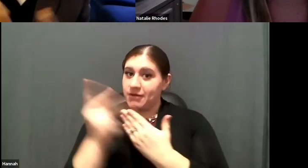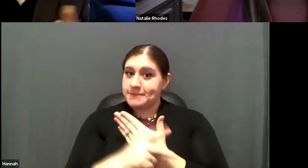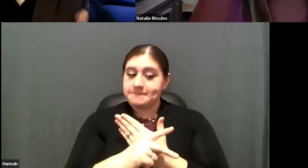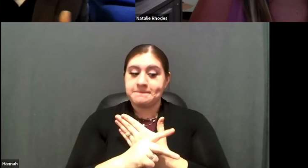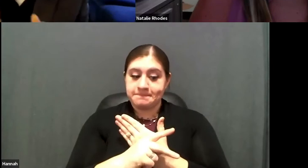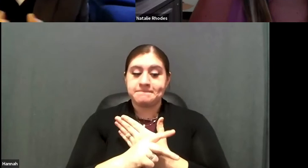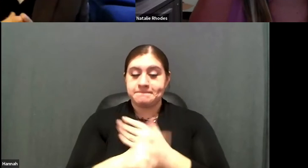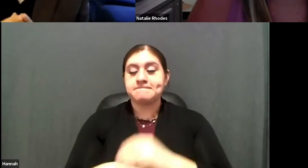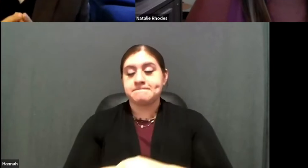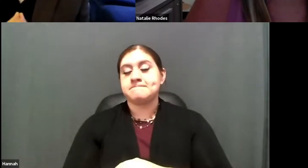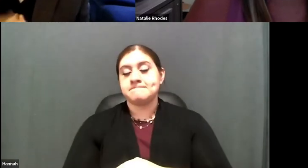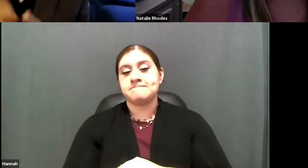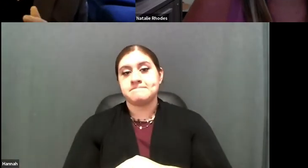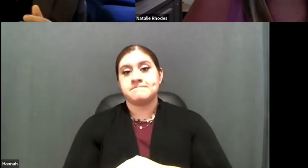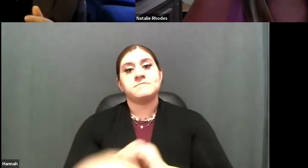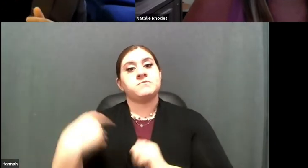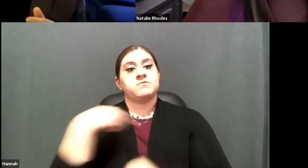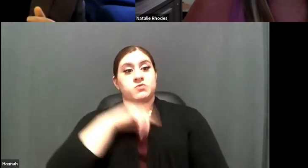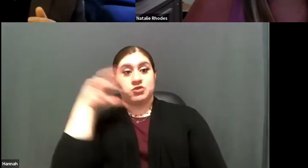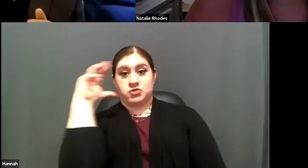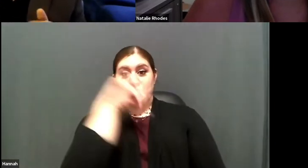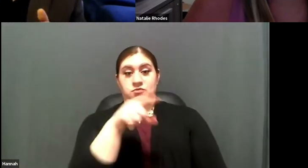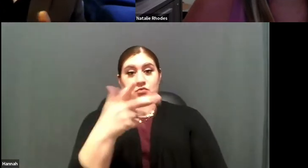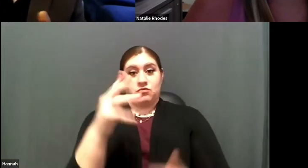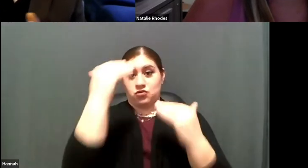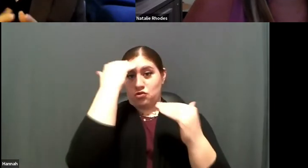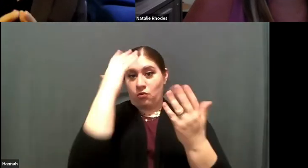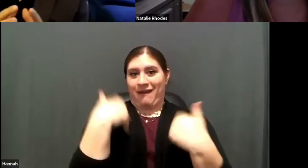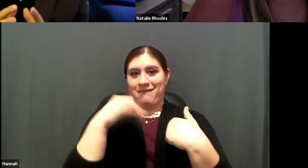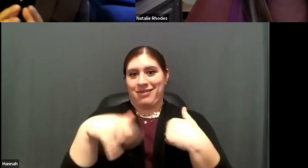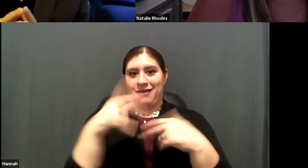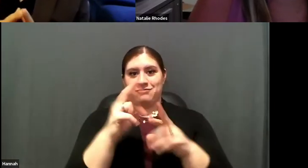graduate level courses. We assume that you have some knowledge,